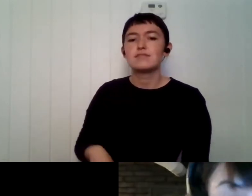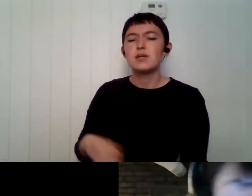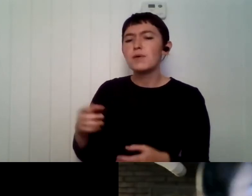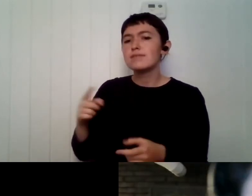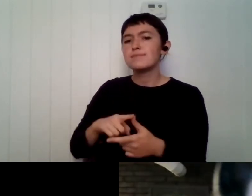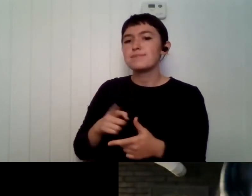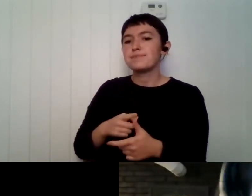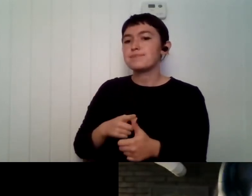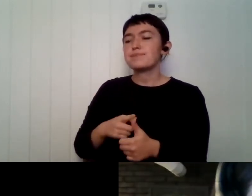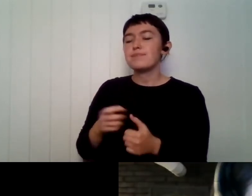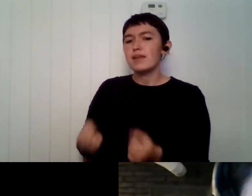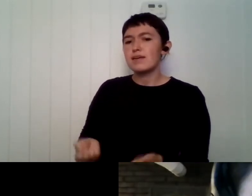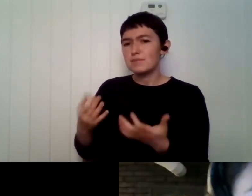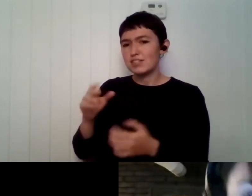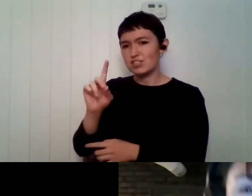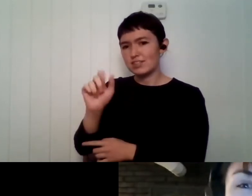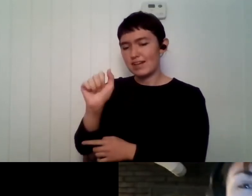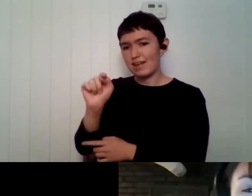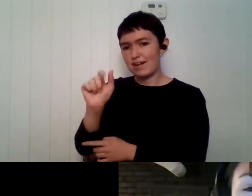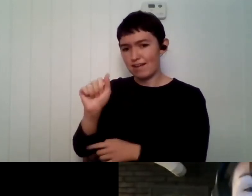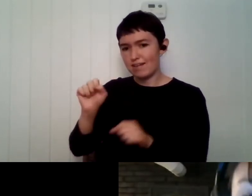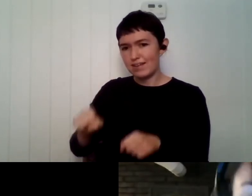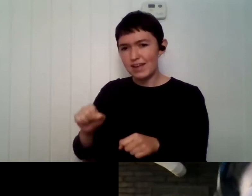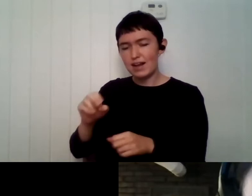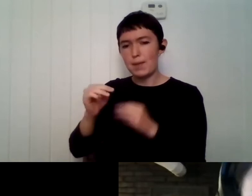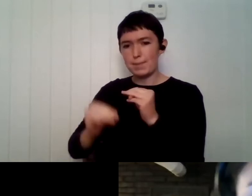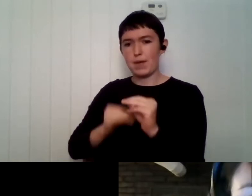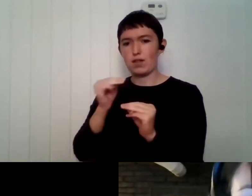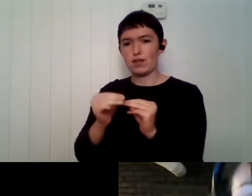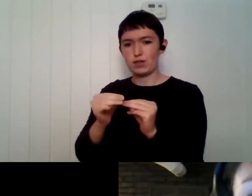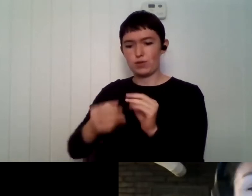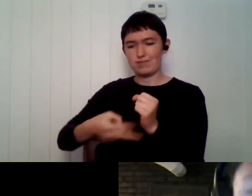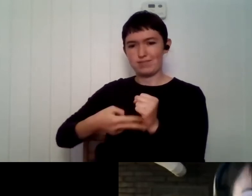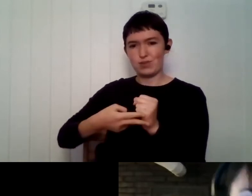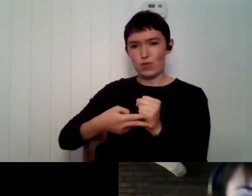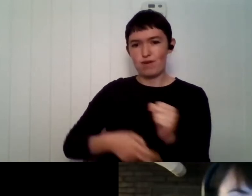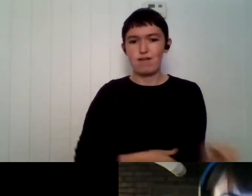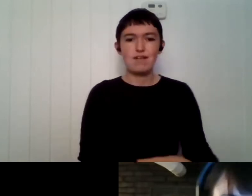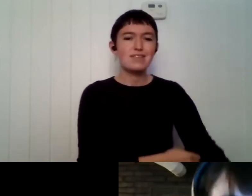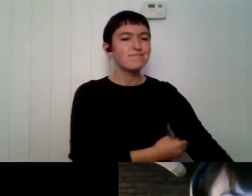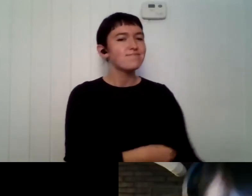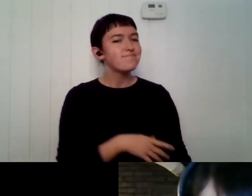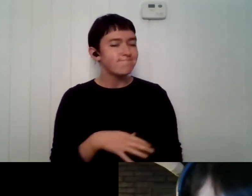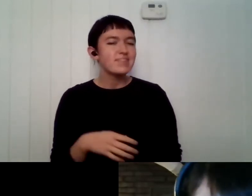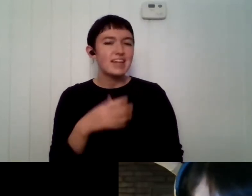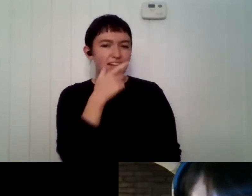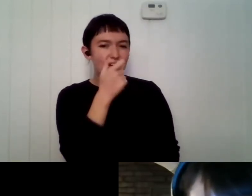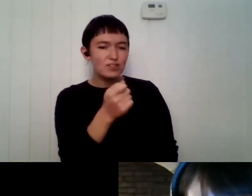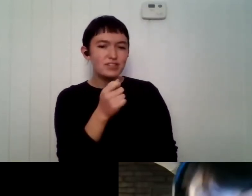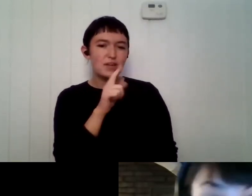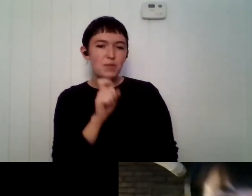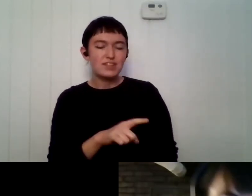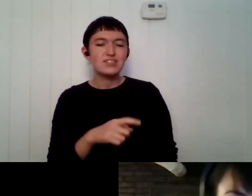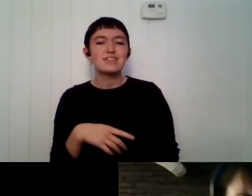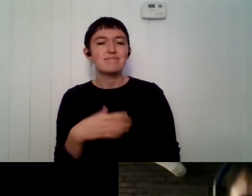can a molecule store? That's actually an interesting question that I don't think is how they intended that question,